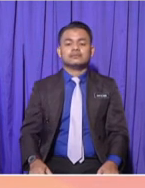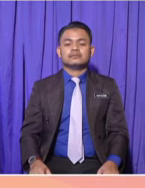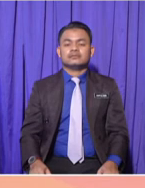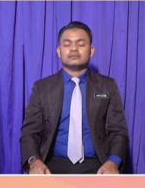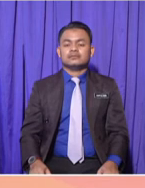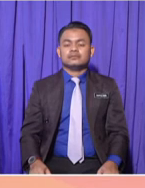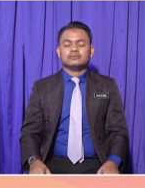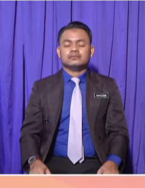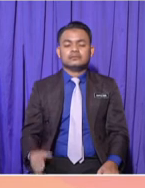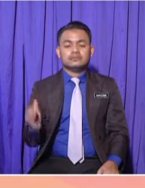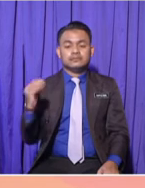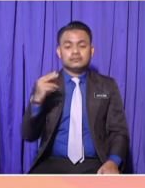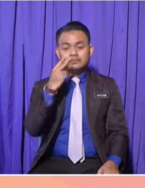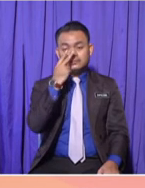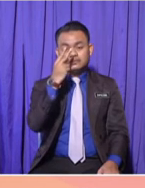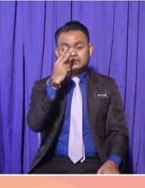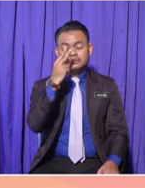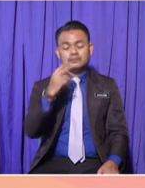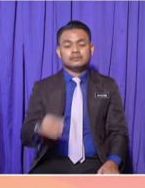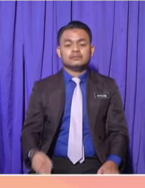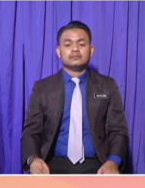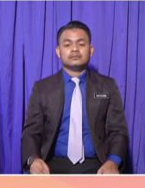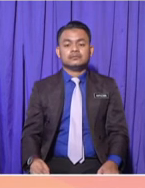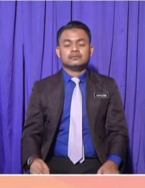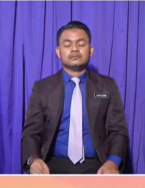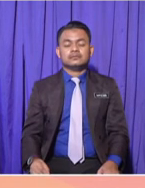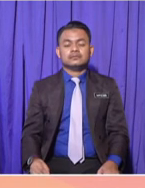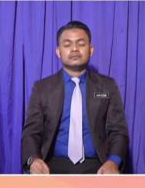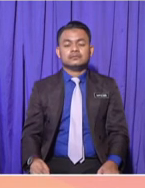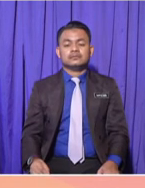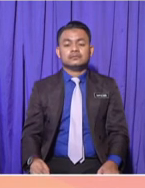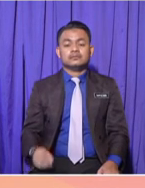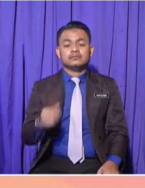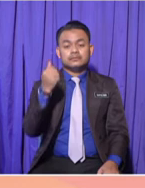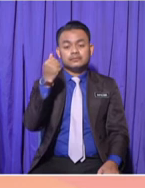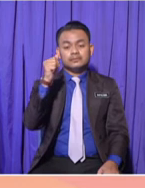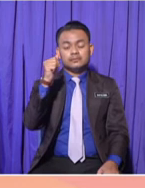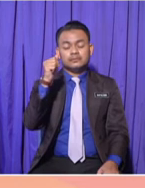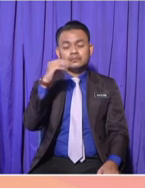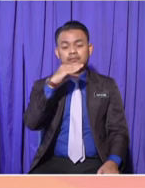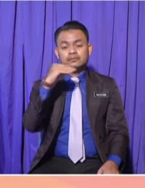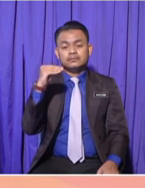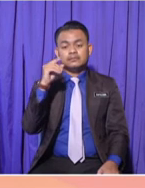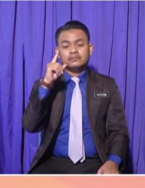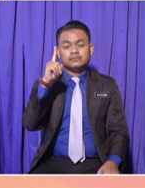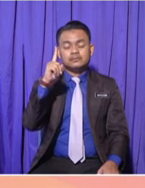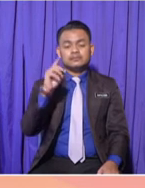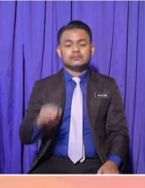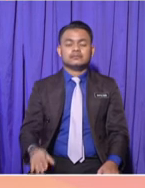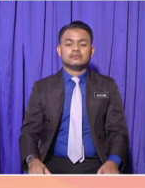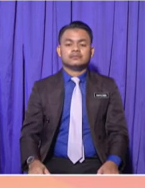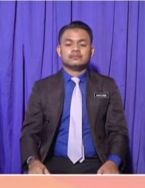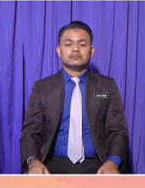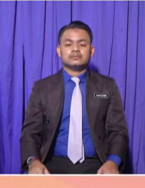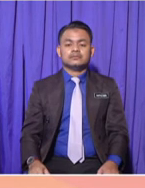Then let's look at the numbers in the tens and ones place. There are